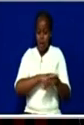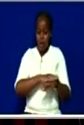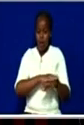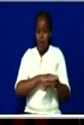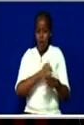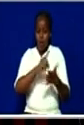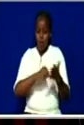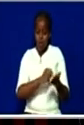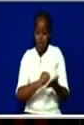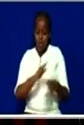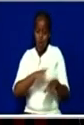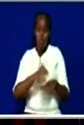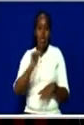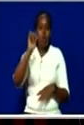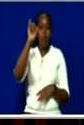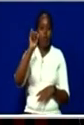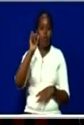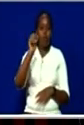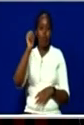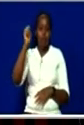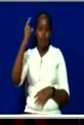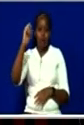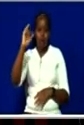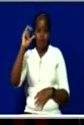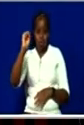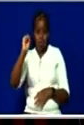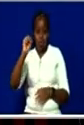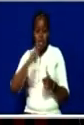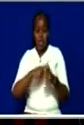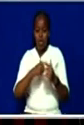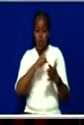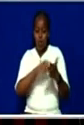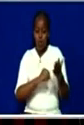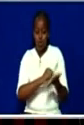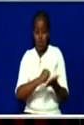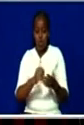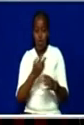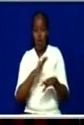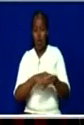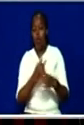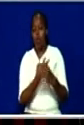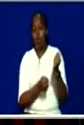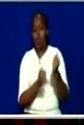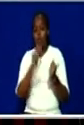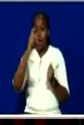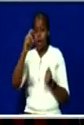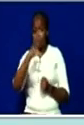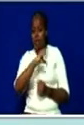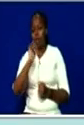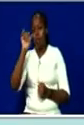do I write on the y-axis? And whatever you write on the x-axis, whatever you write on the y-axis